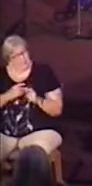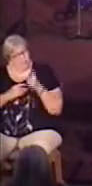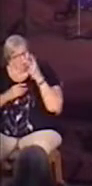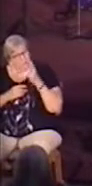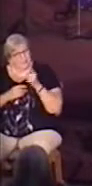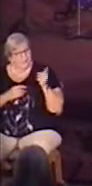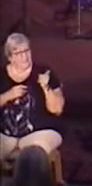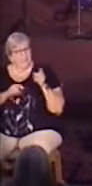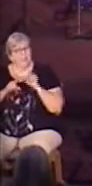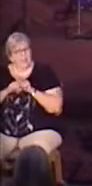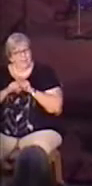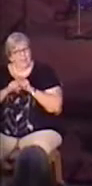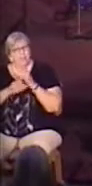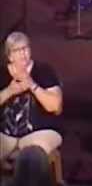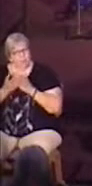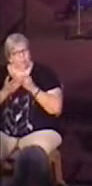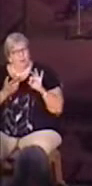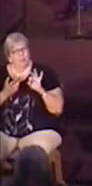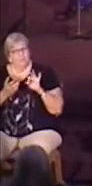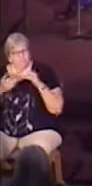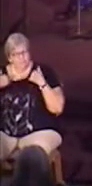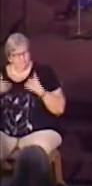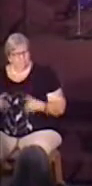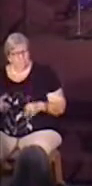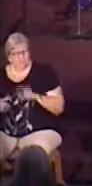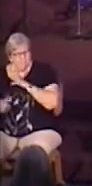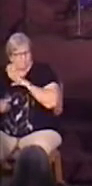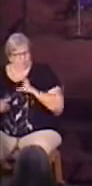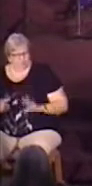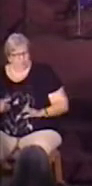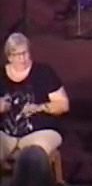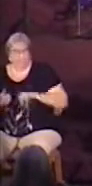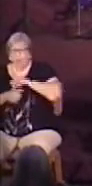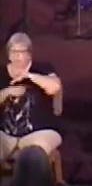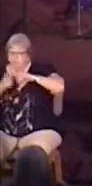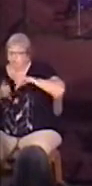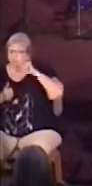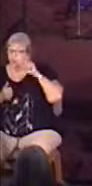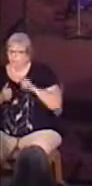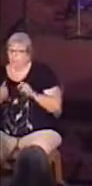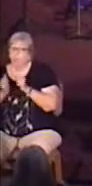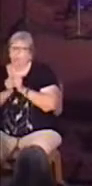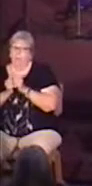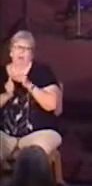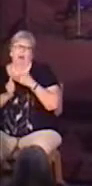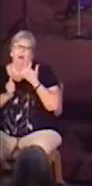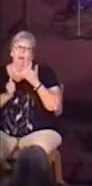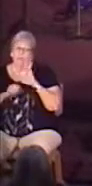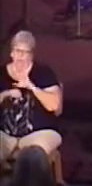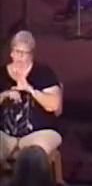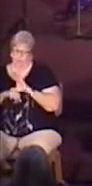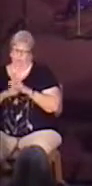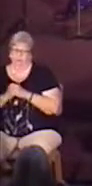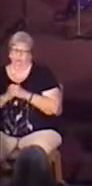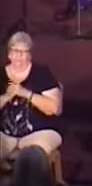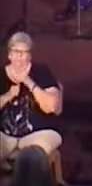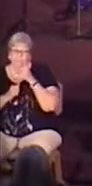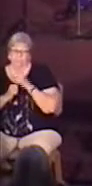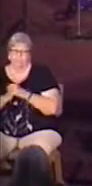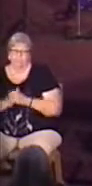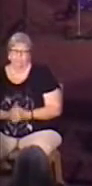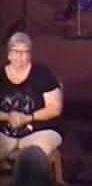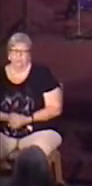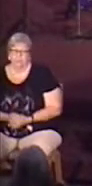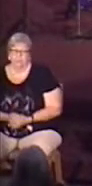partakers of the body of Christ. Our fellowship should be together. Paul says in Romans chapter 12, verse 5 about this one